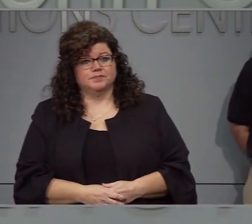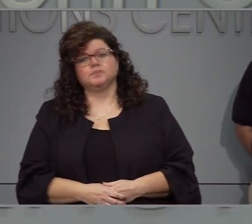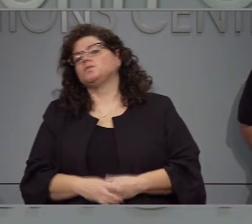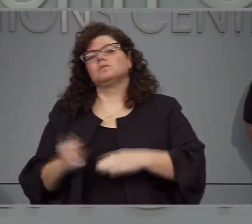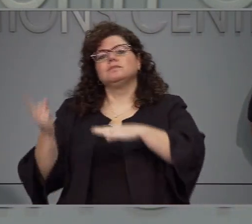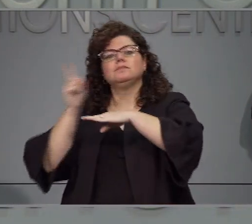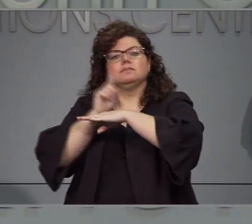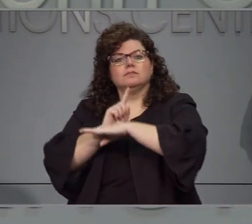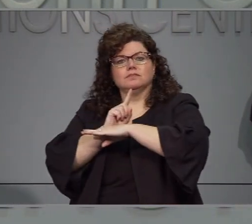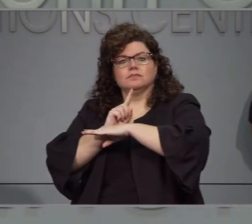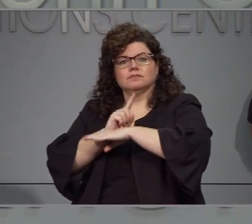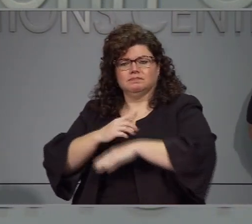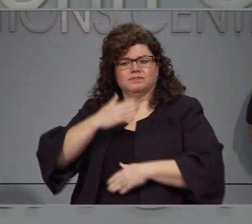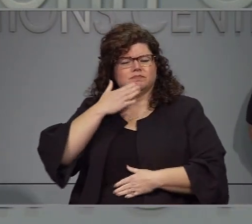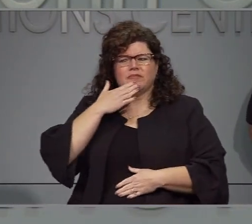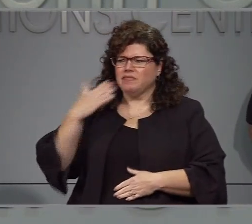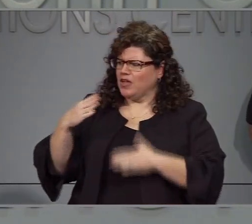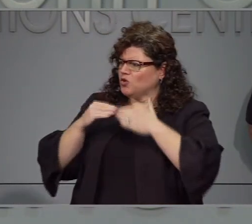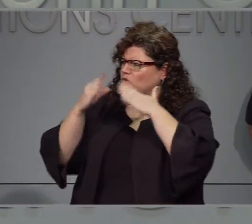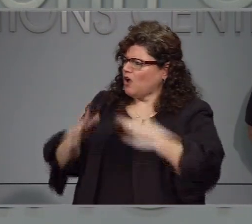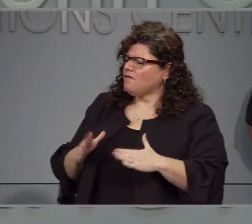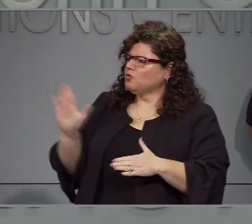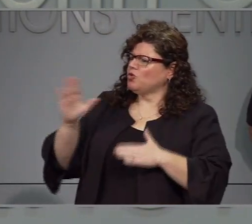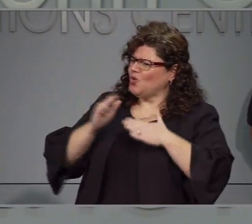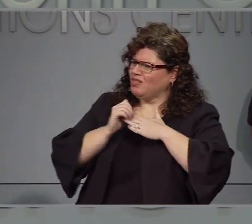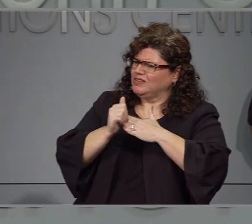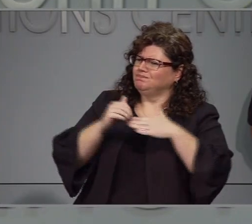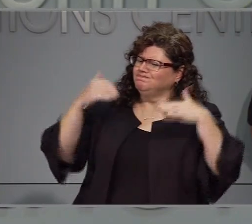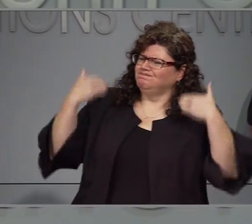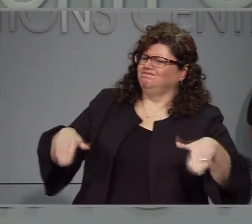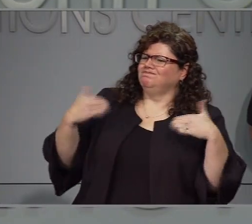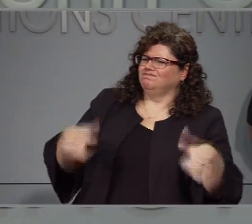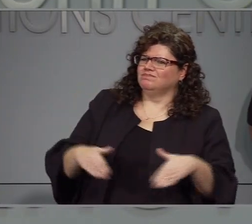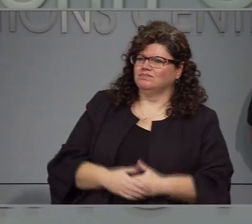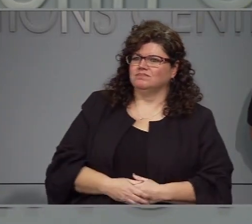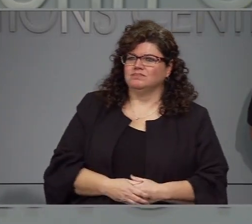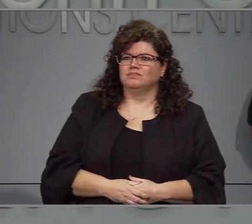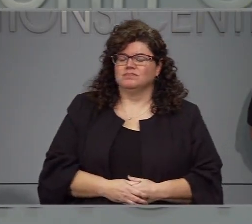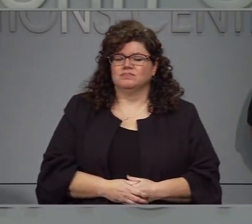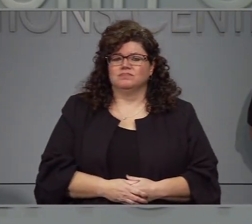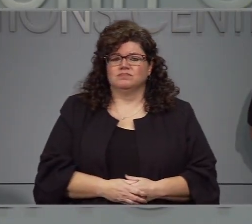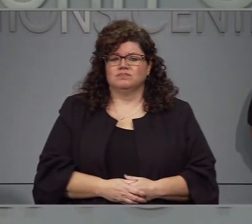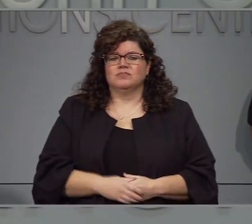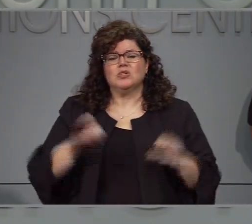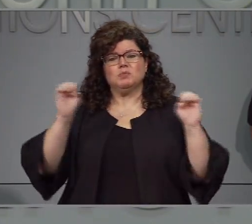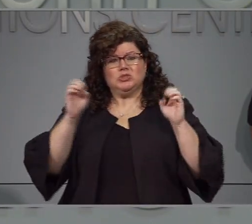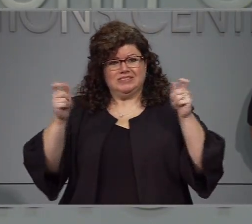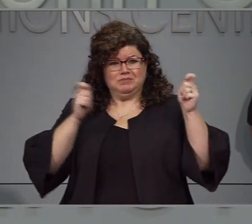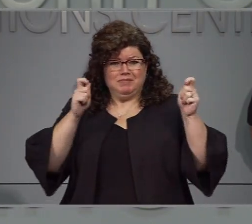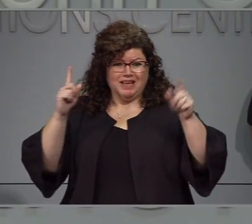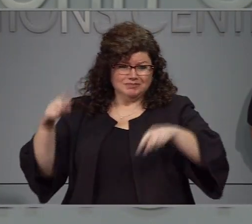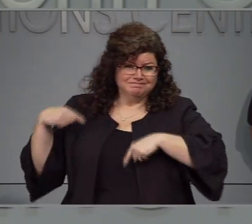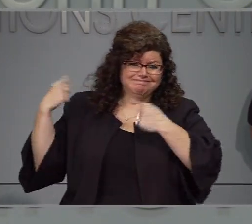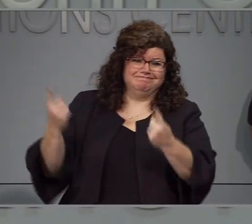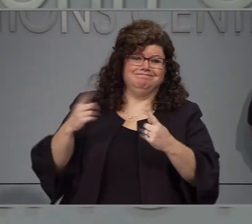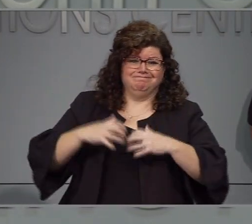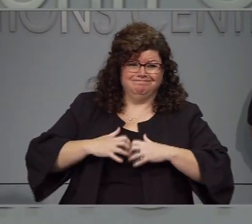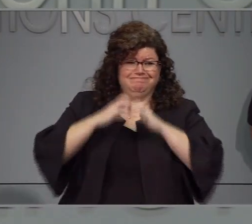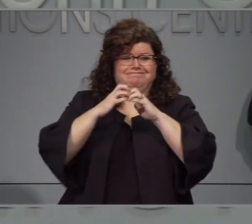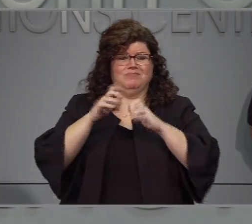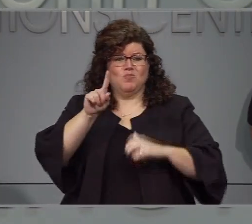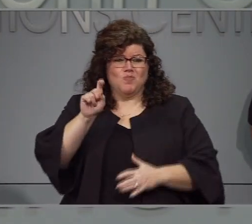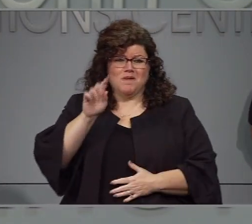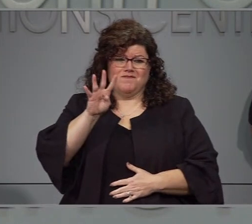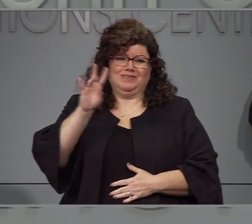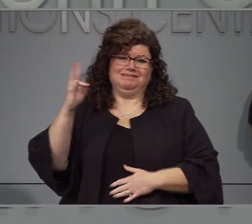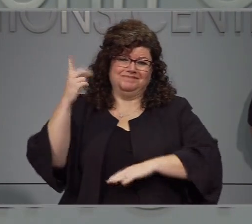Thank you, Governor, and thank you for your leadership. Today is 147 of the COVID-19 response at the State Emergency